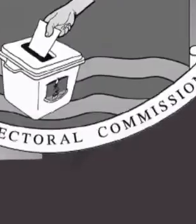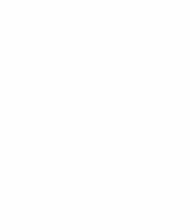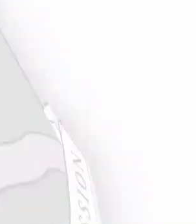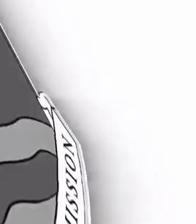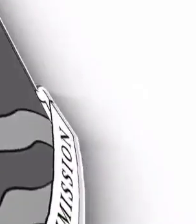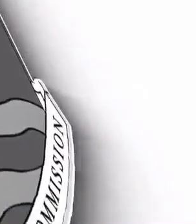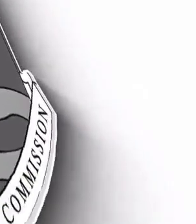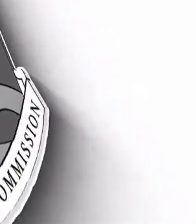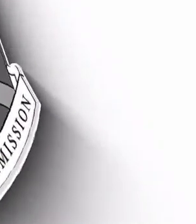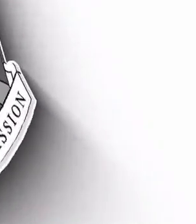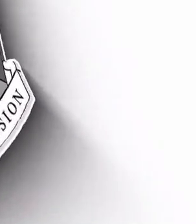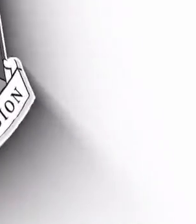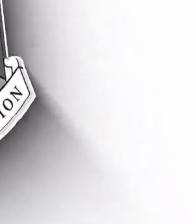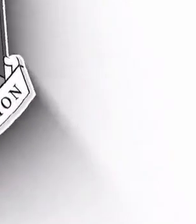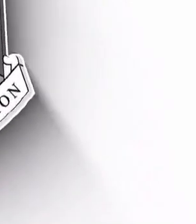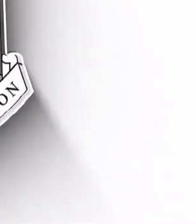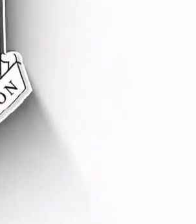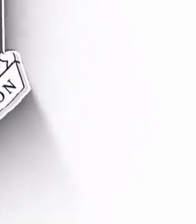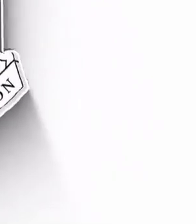Ntalimanja.